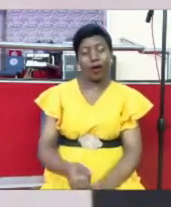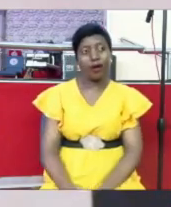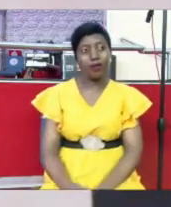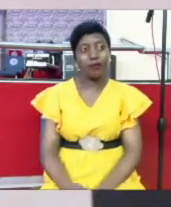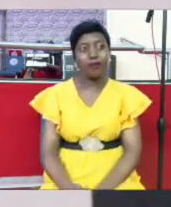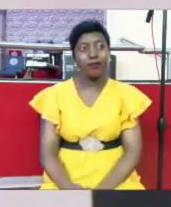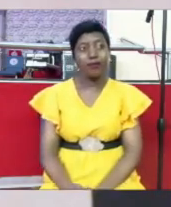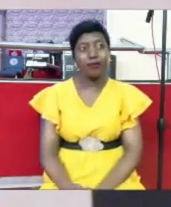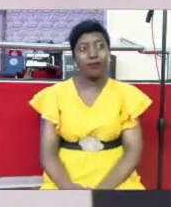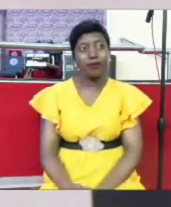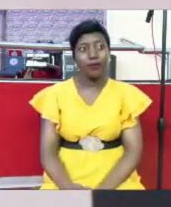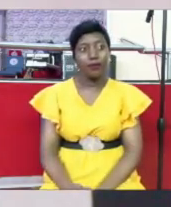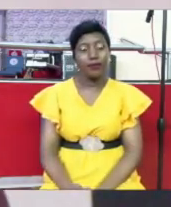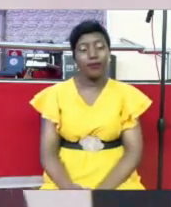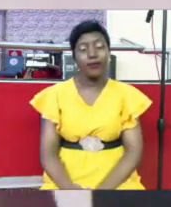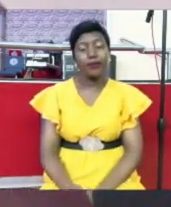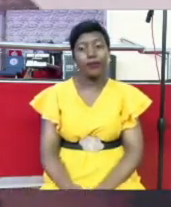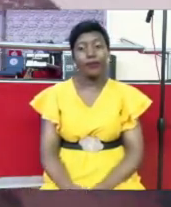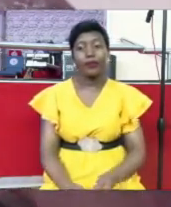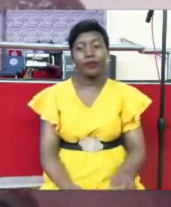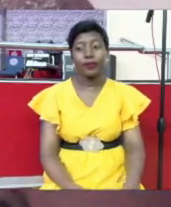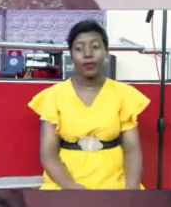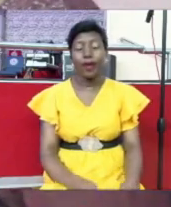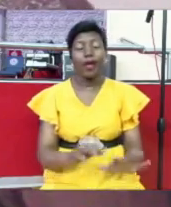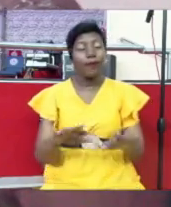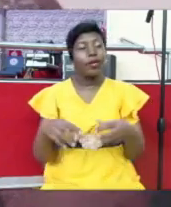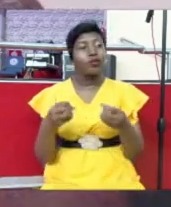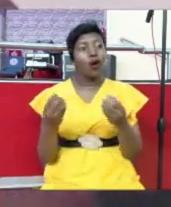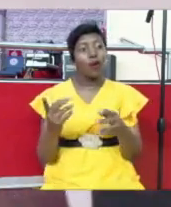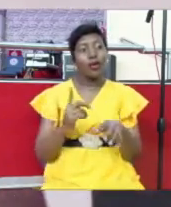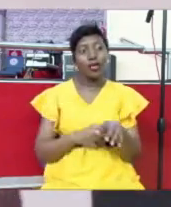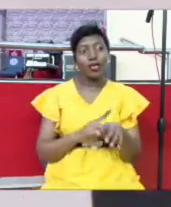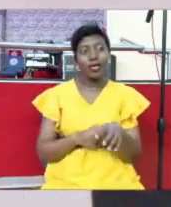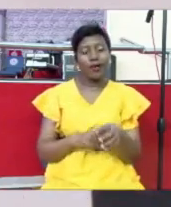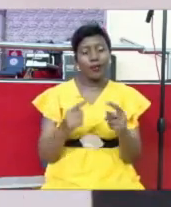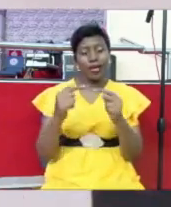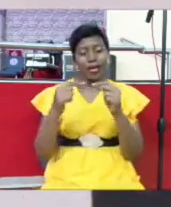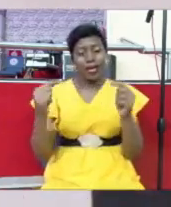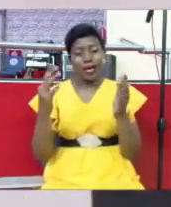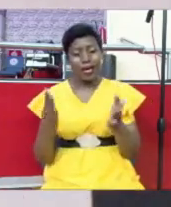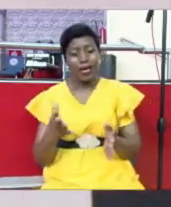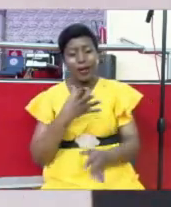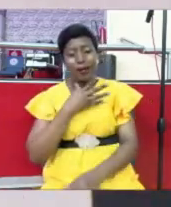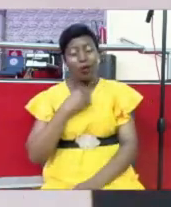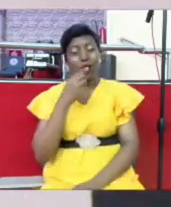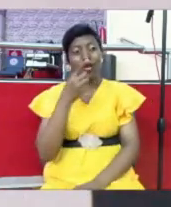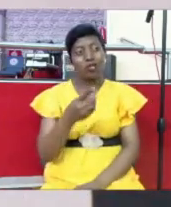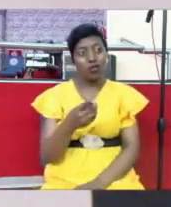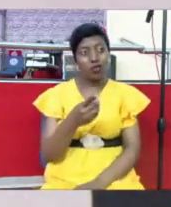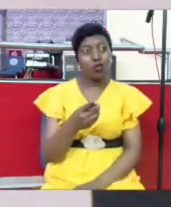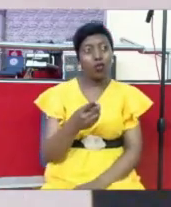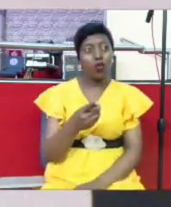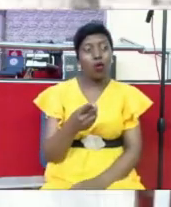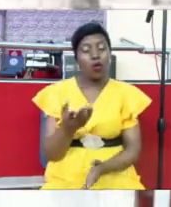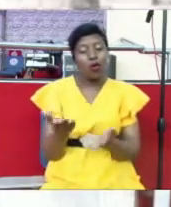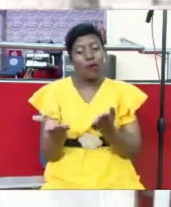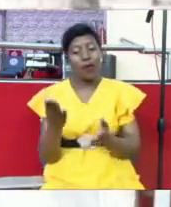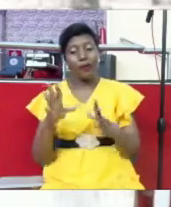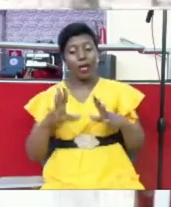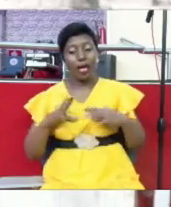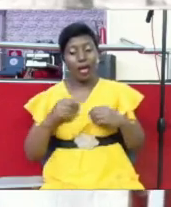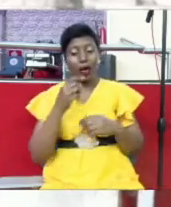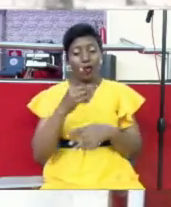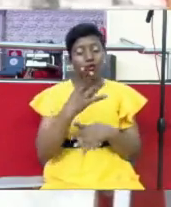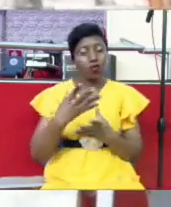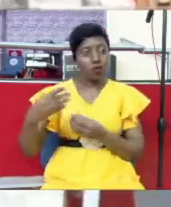kule Misri basi wangalirudi. How many times does the enemy want us? He will allow you to walk to church on a Sunday. He will